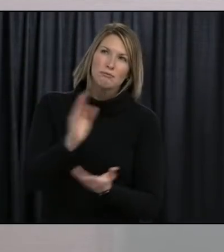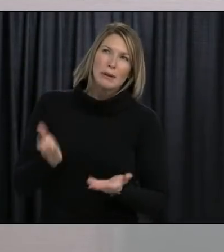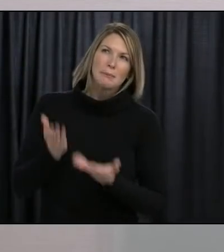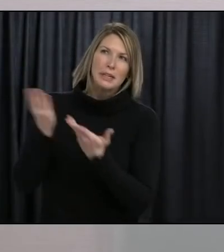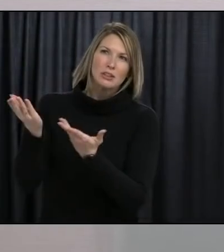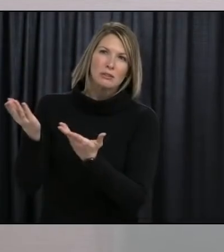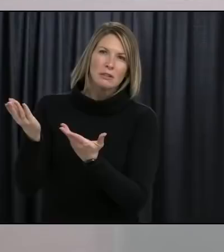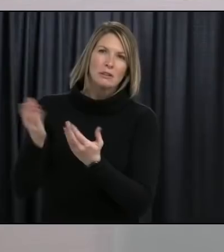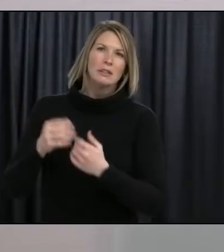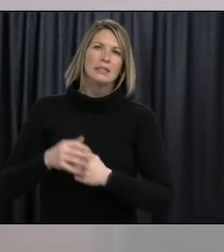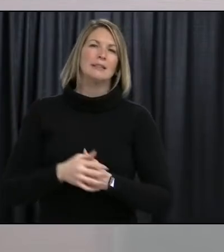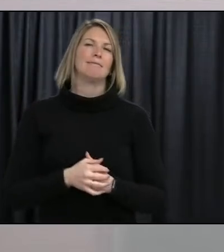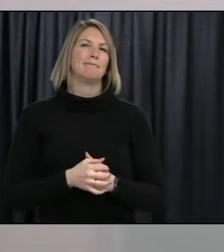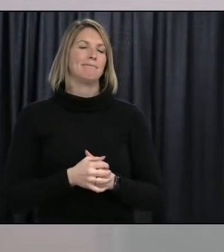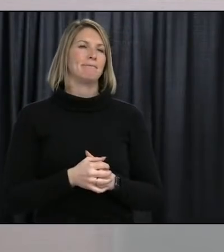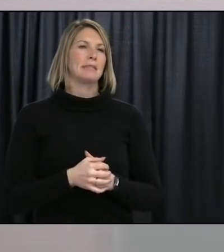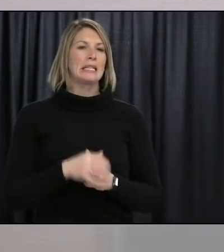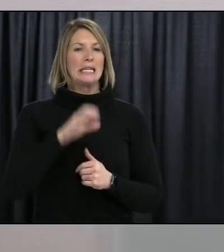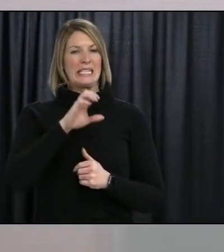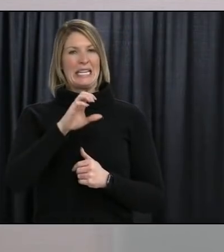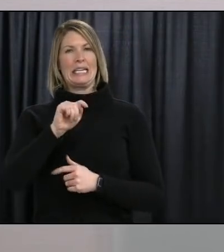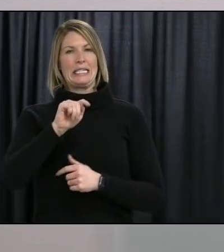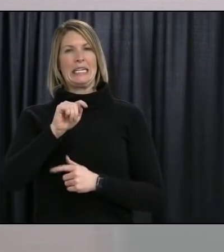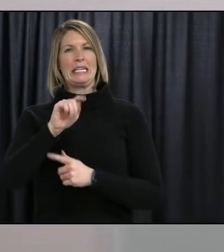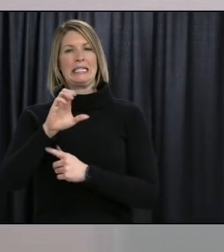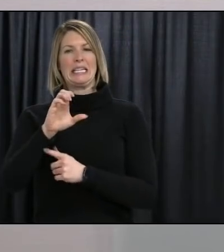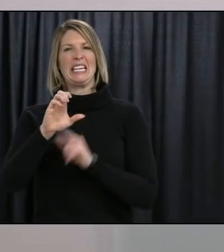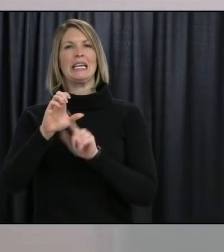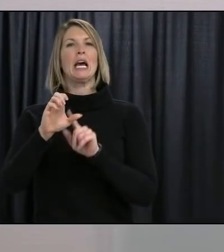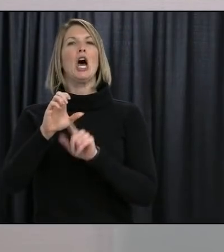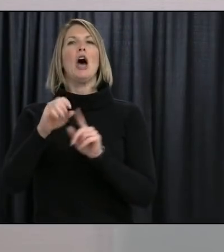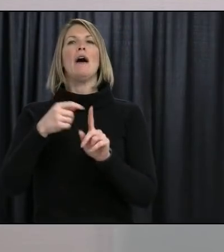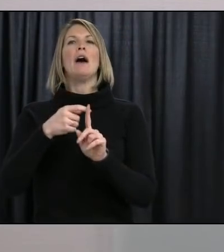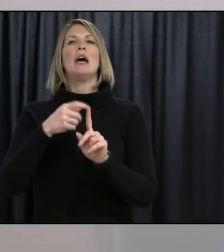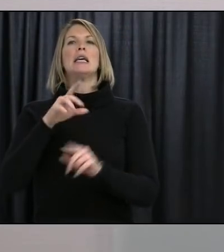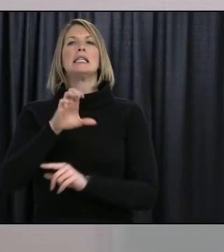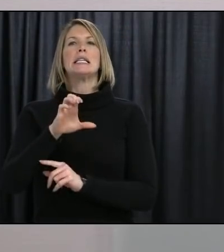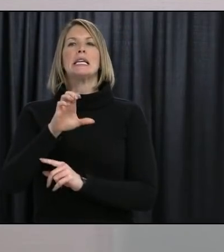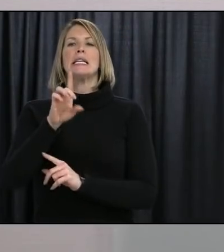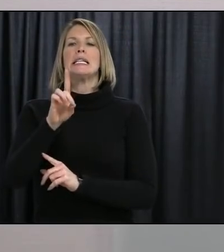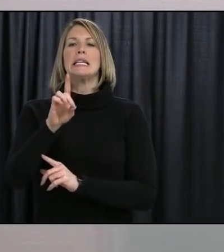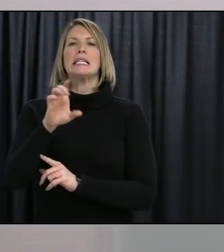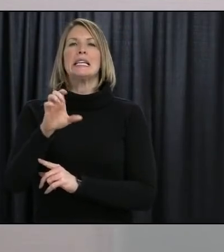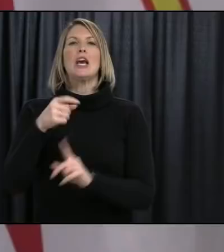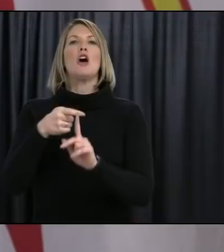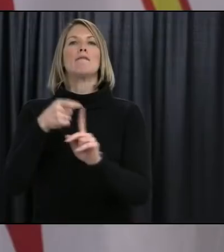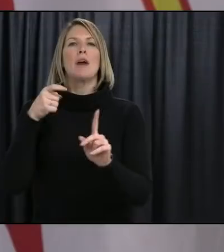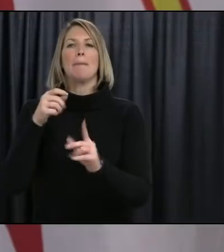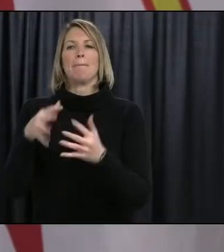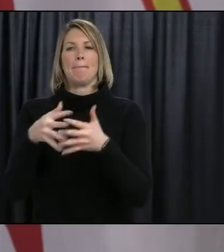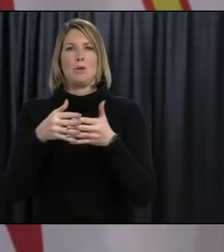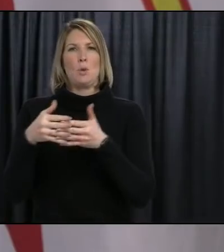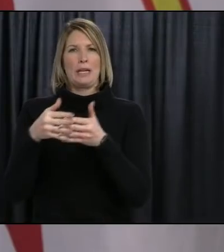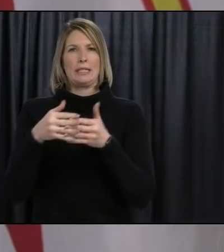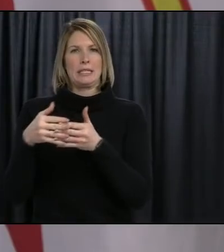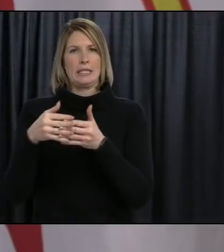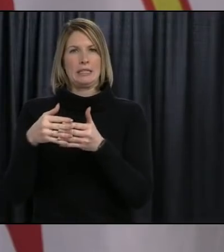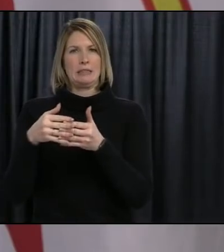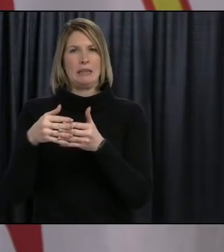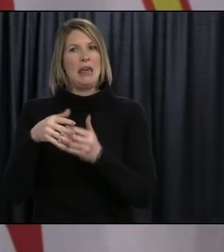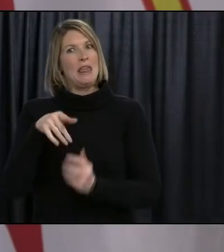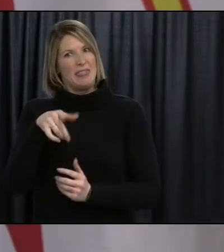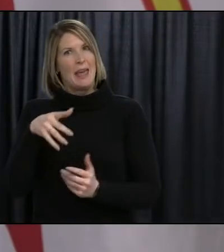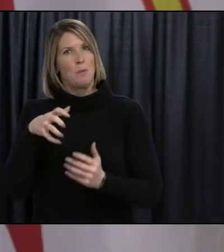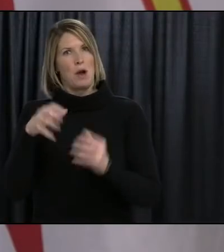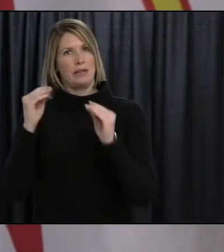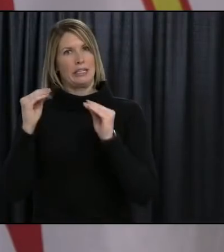So the CDC are in the U.S., and certainly, we have to look at the epidemiology where that is being made,